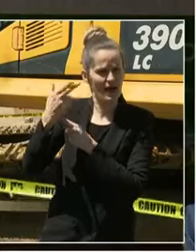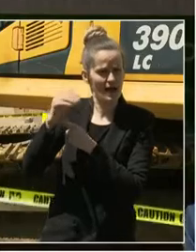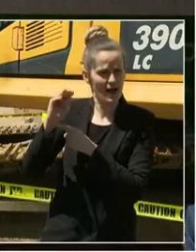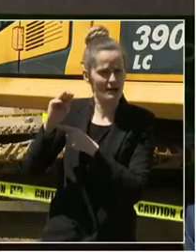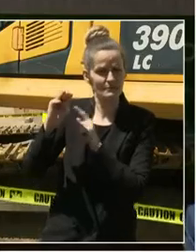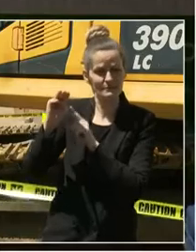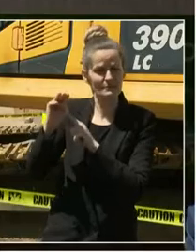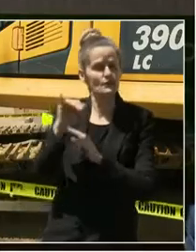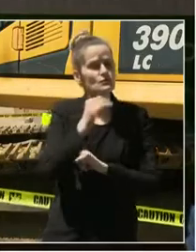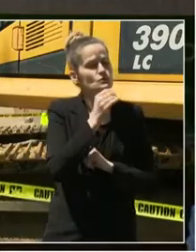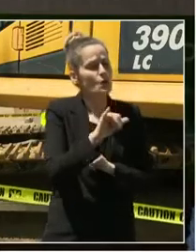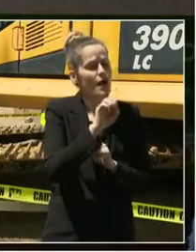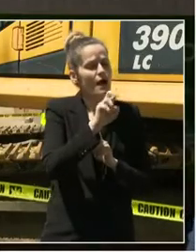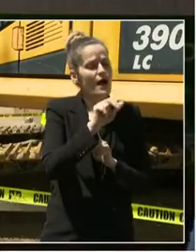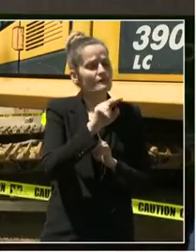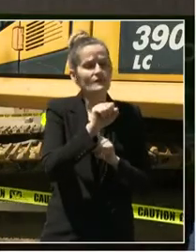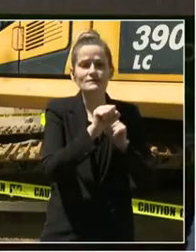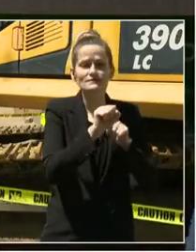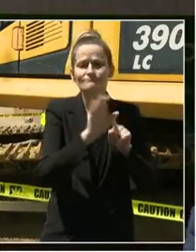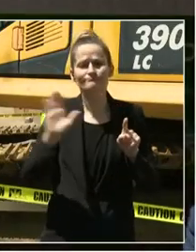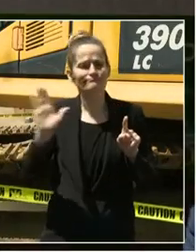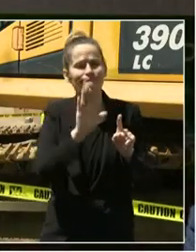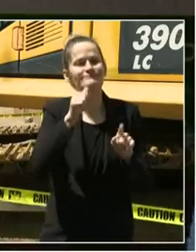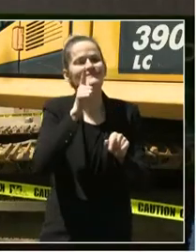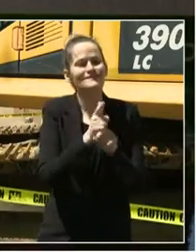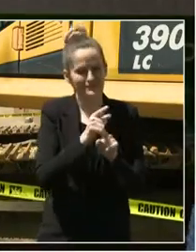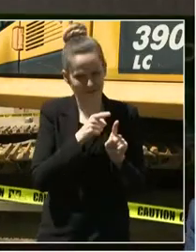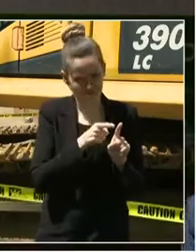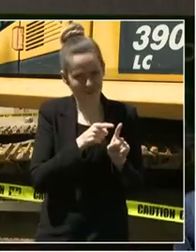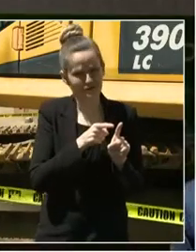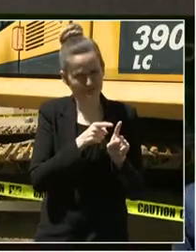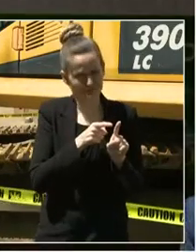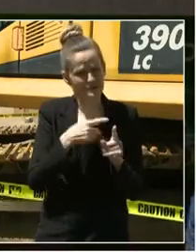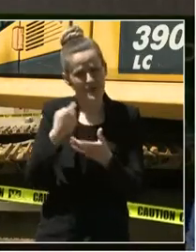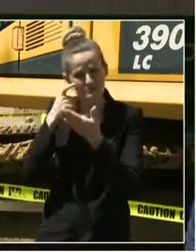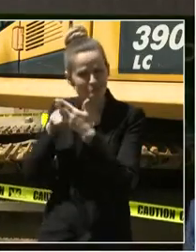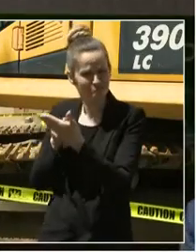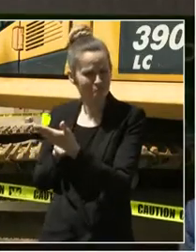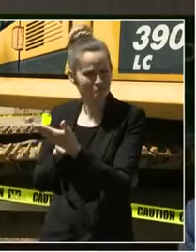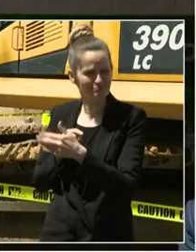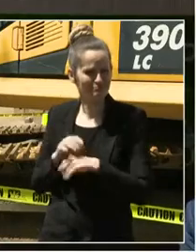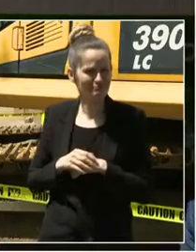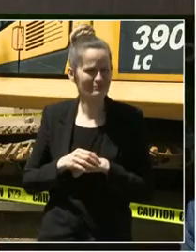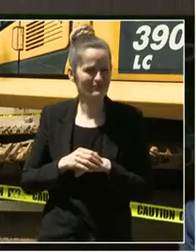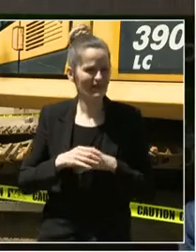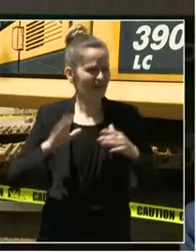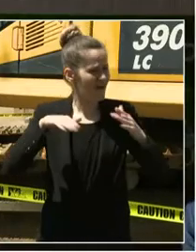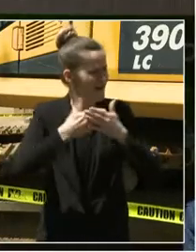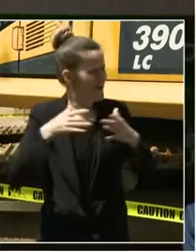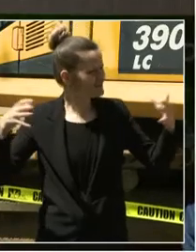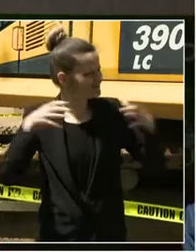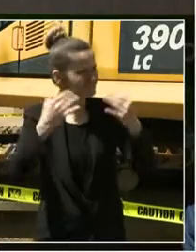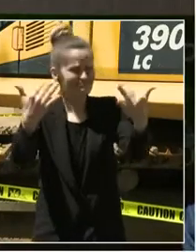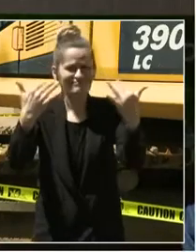of applause. And all of the Ward 7 residents who are here, thank you for being here.